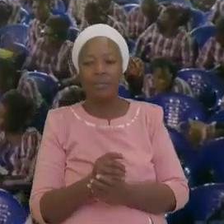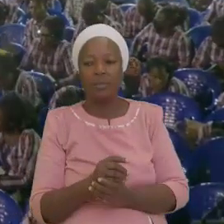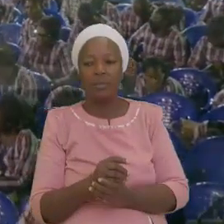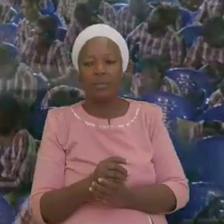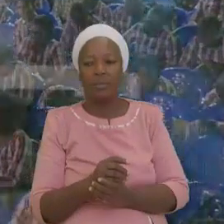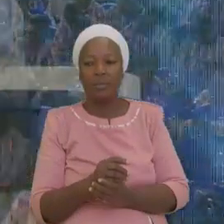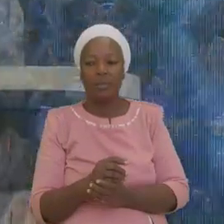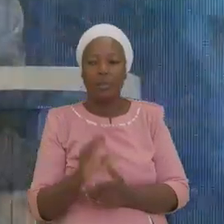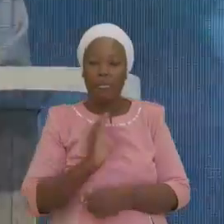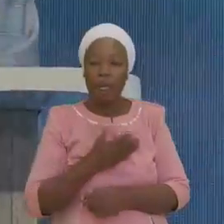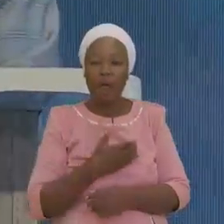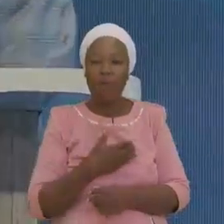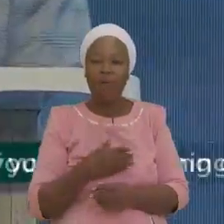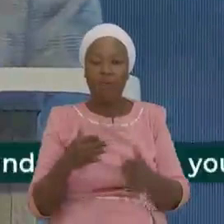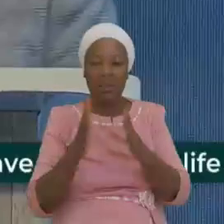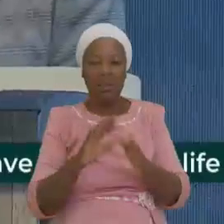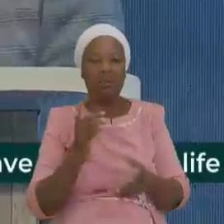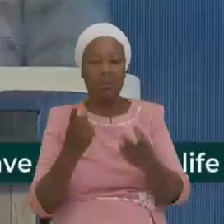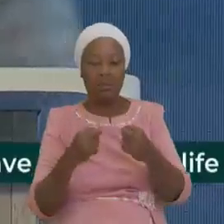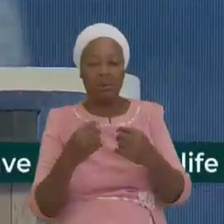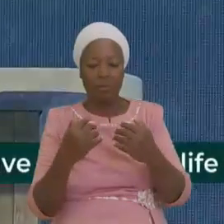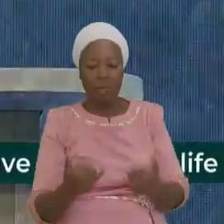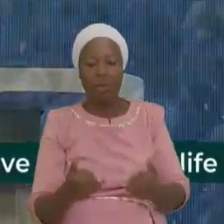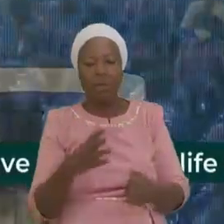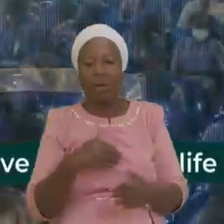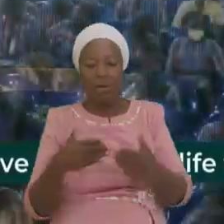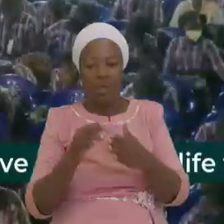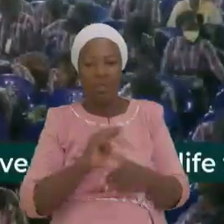Our moderating overseer will come and lead us now.